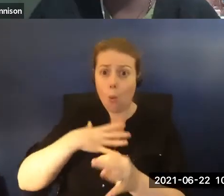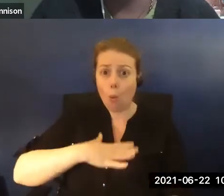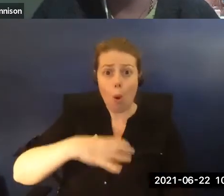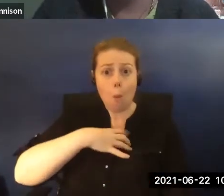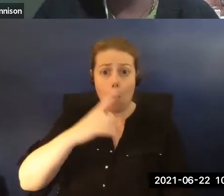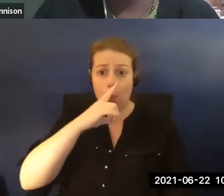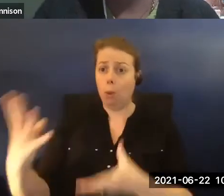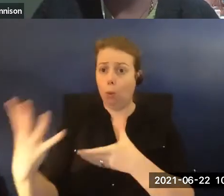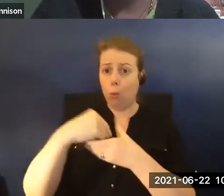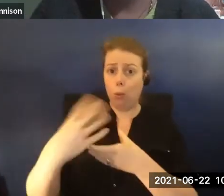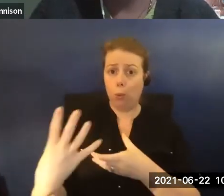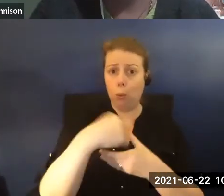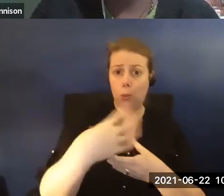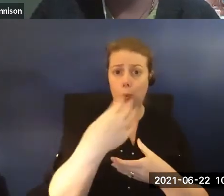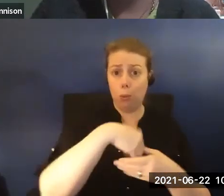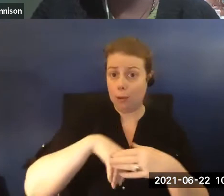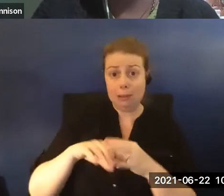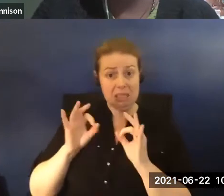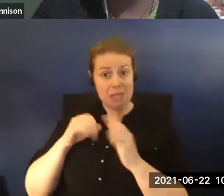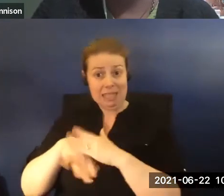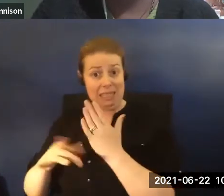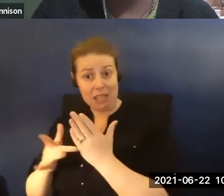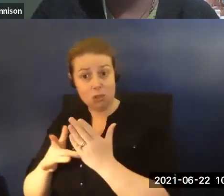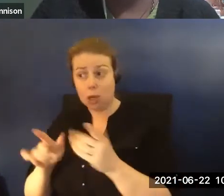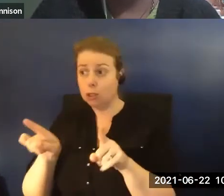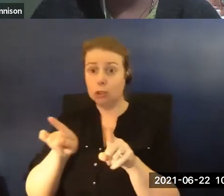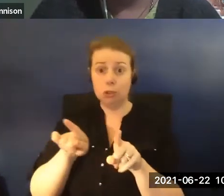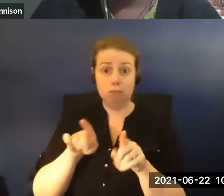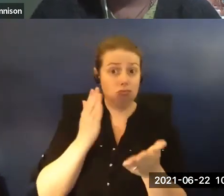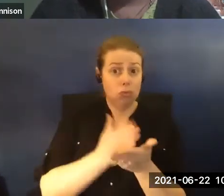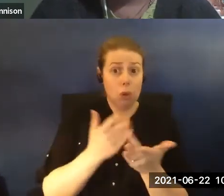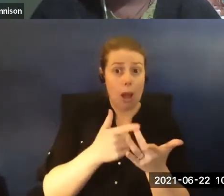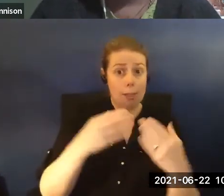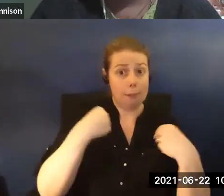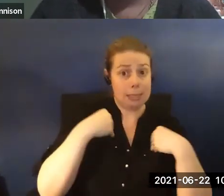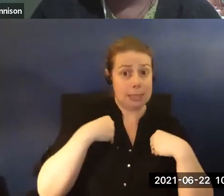area within Telstra, and I no doubt other companies out there also want to do this.